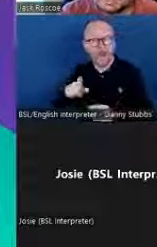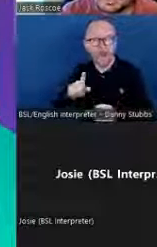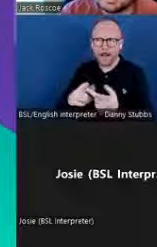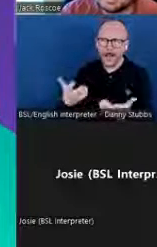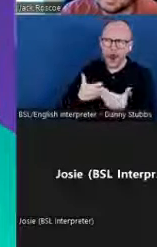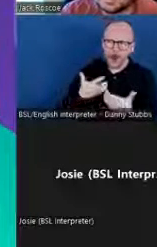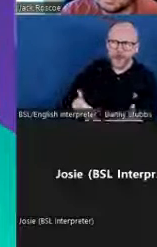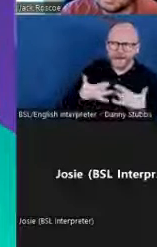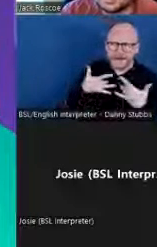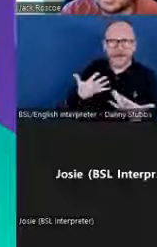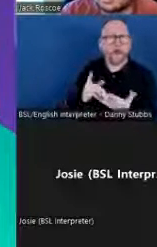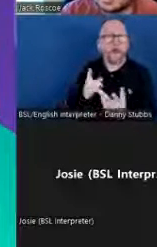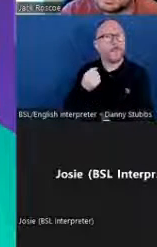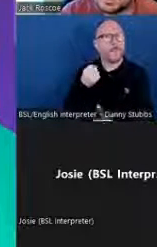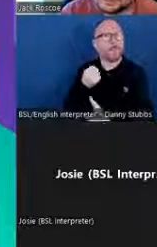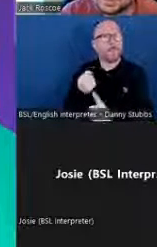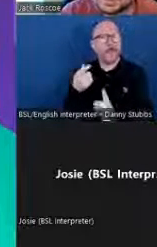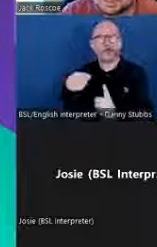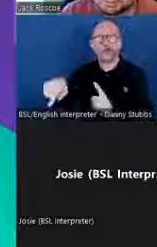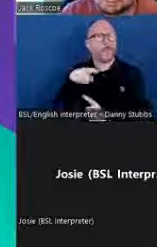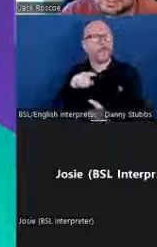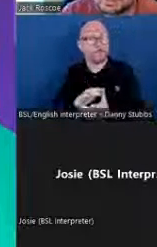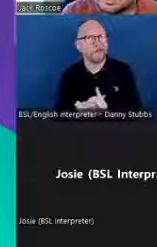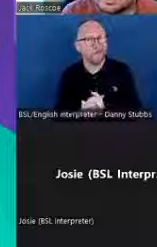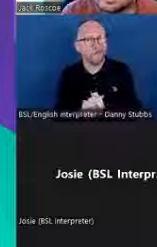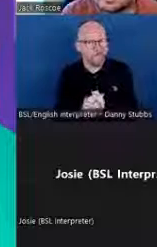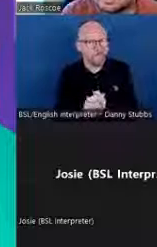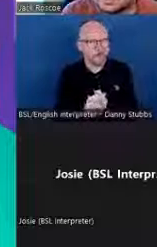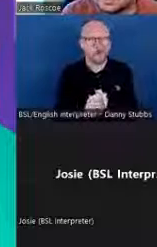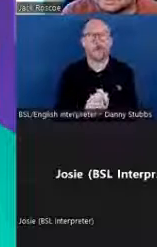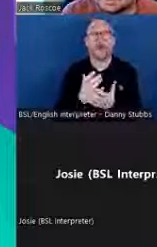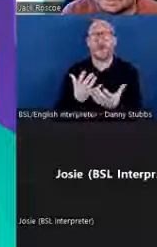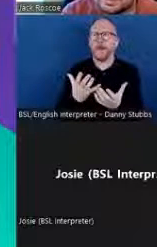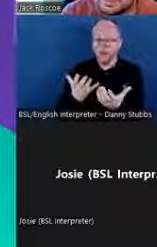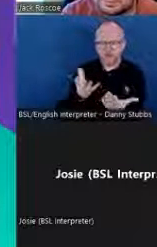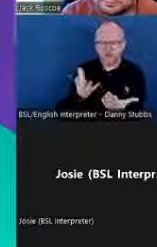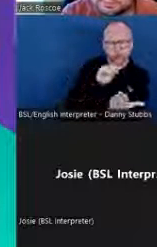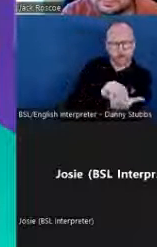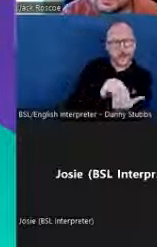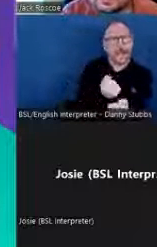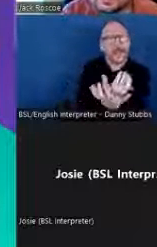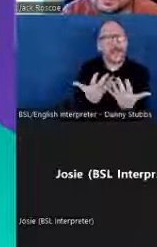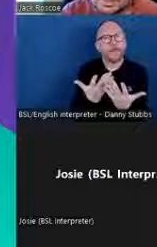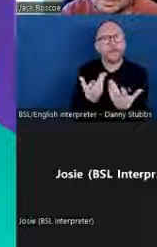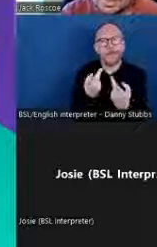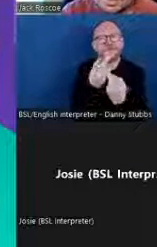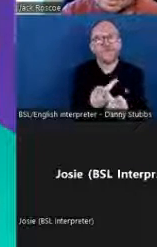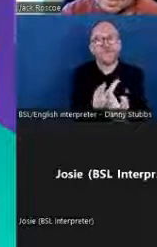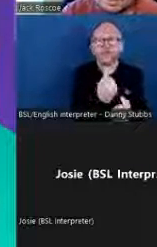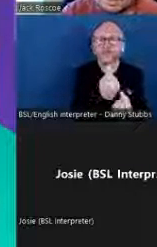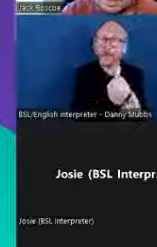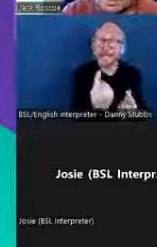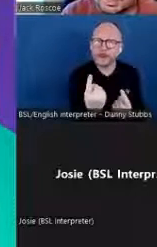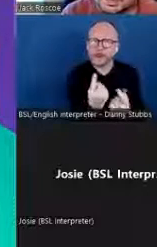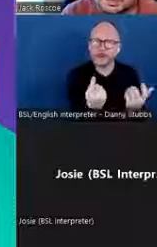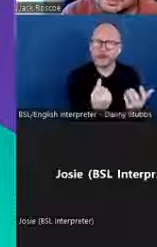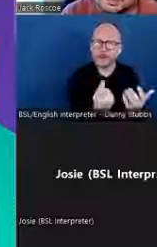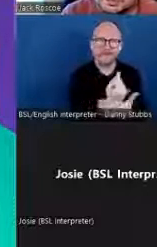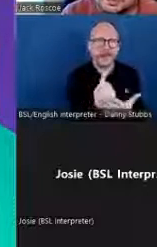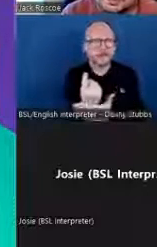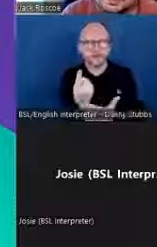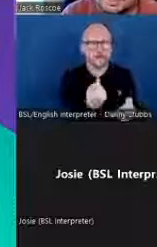delivers, and also counts of the number of visitors at each specific event. So a lot of